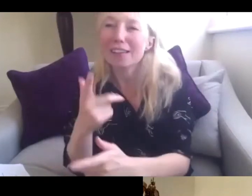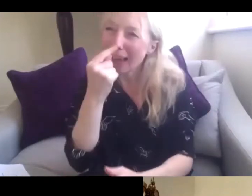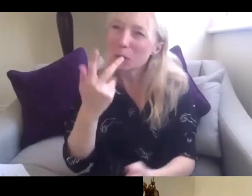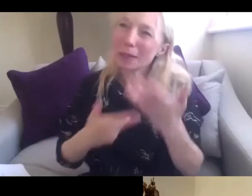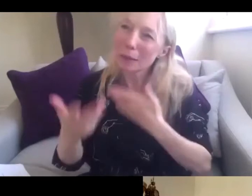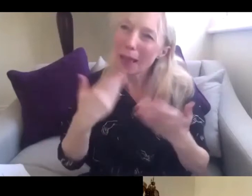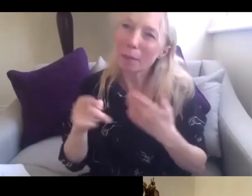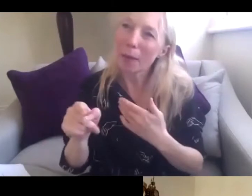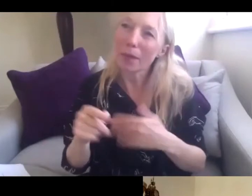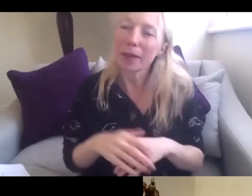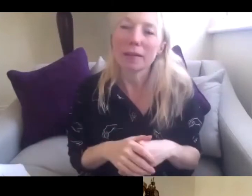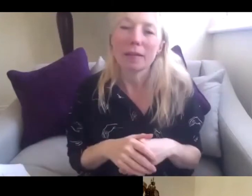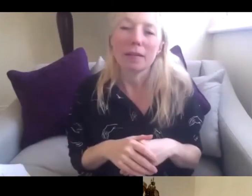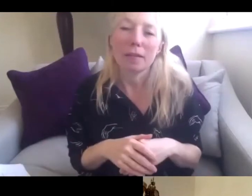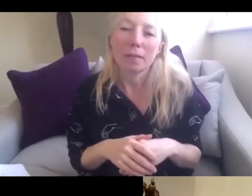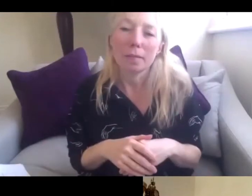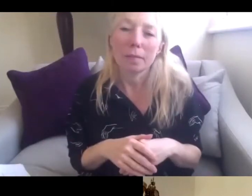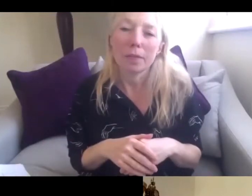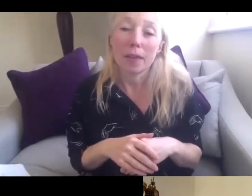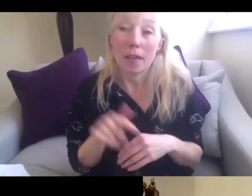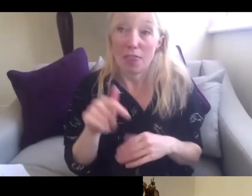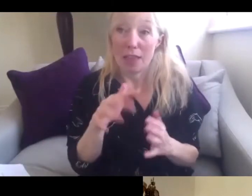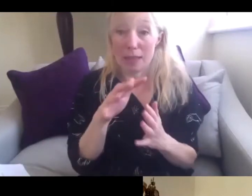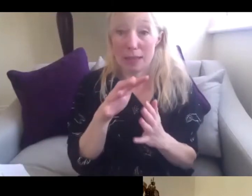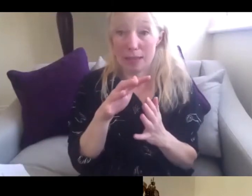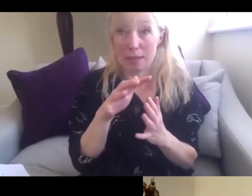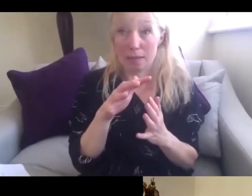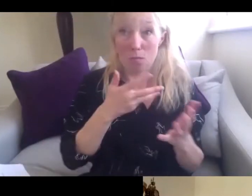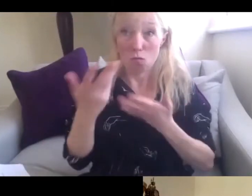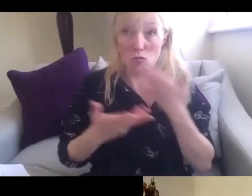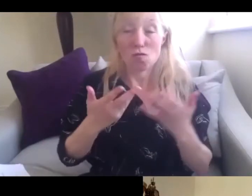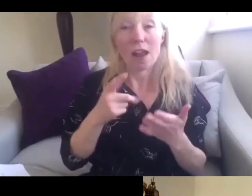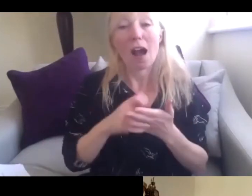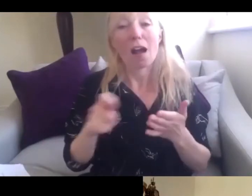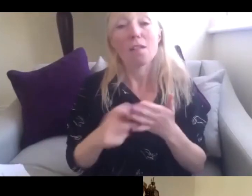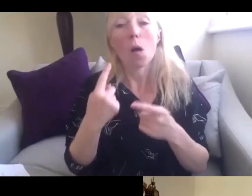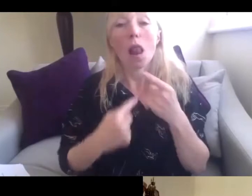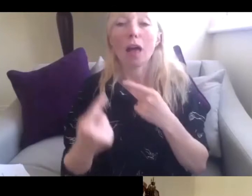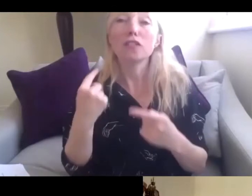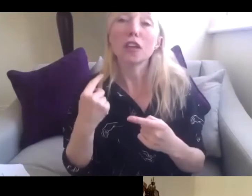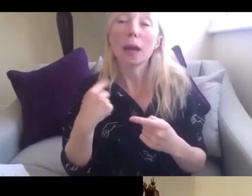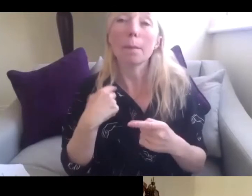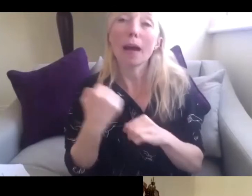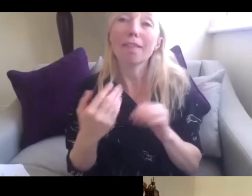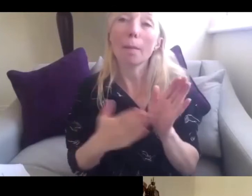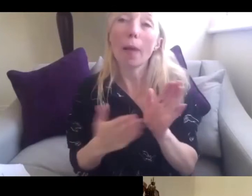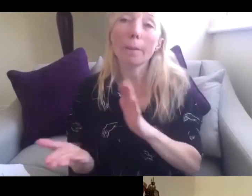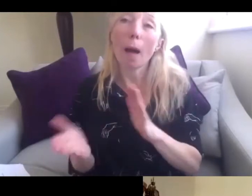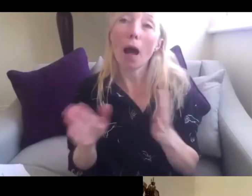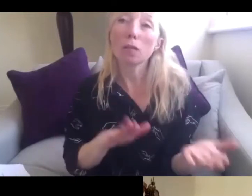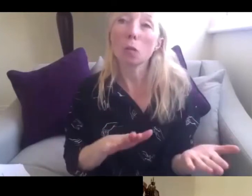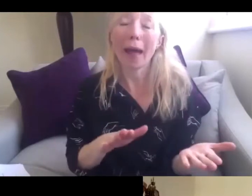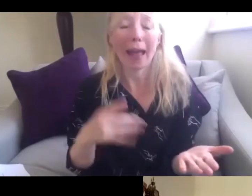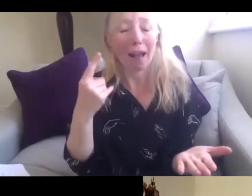So this is a piece that I wrote last year after my grandmother passed away, and I think I was a little bit numb from everything, and the